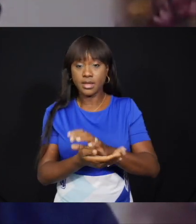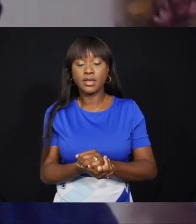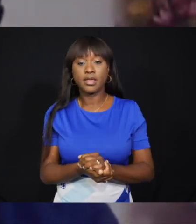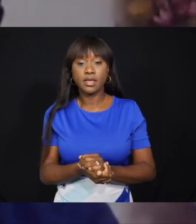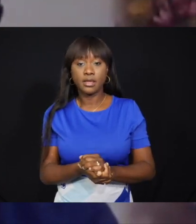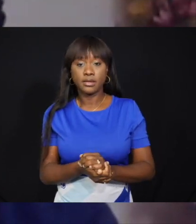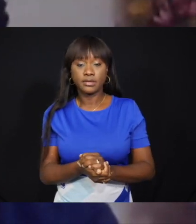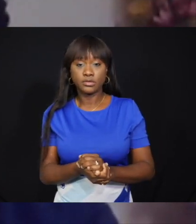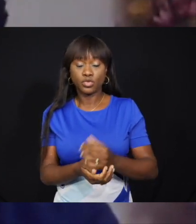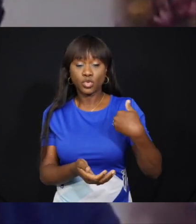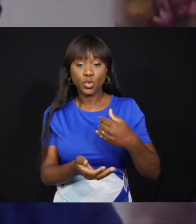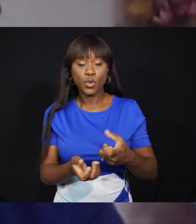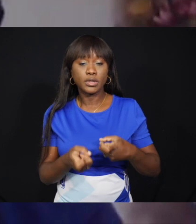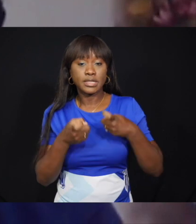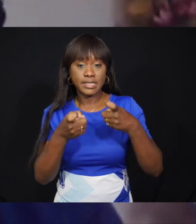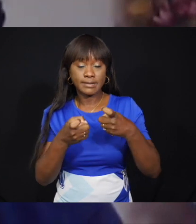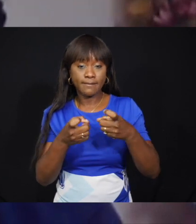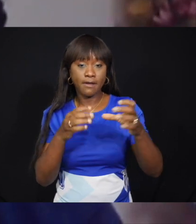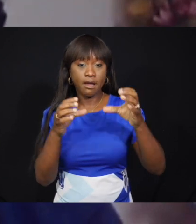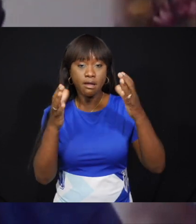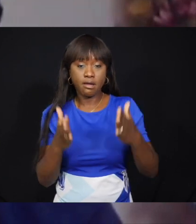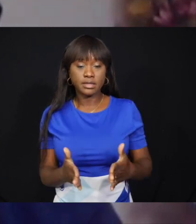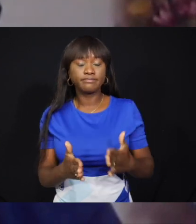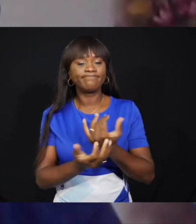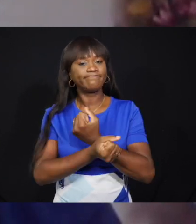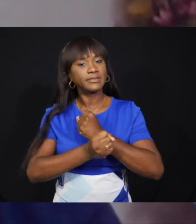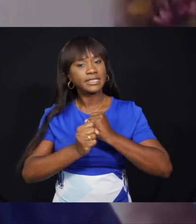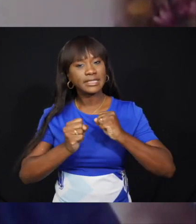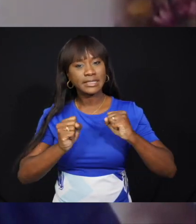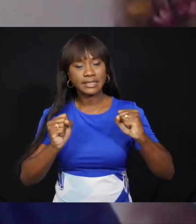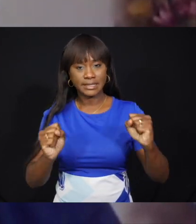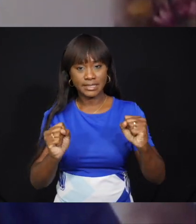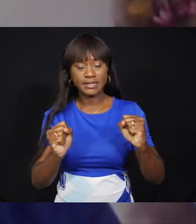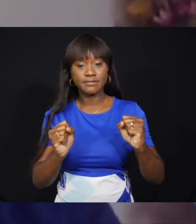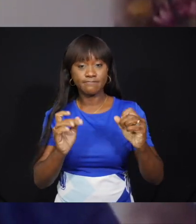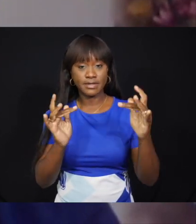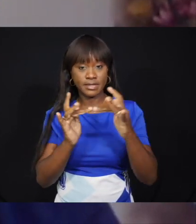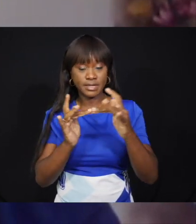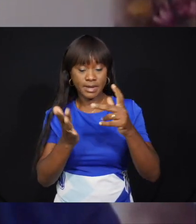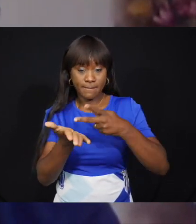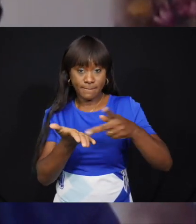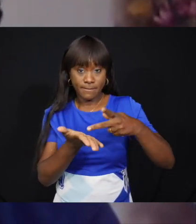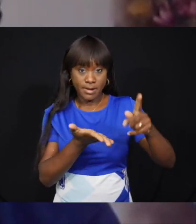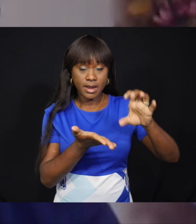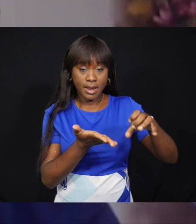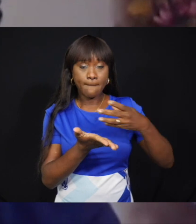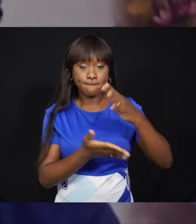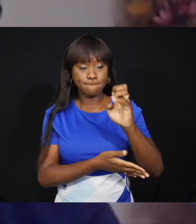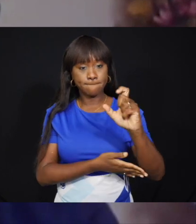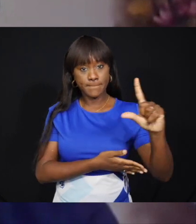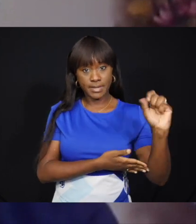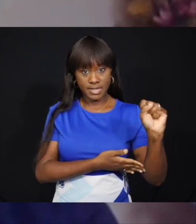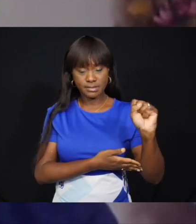First Atlantic Commerce. These platforms provide our valued customers with secure and leading